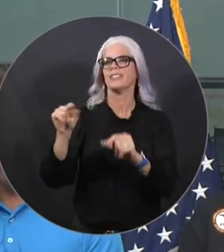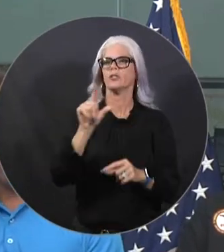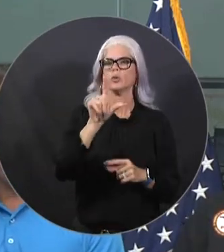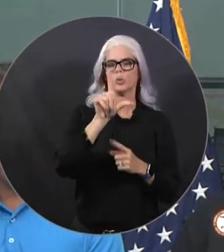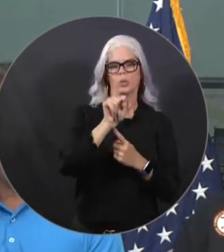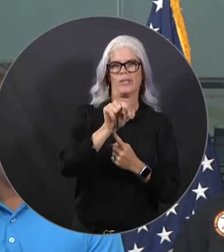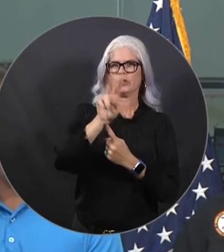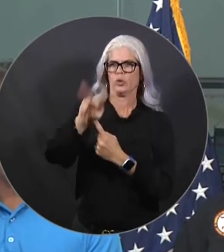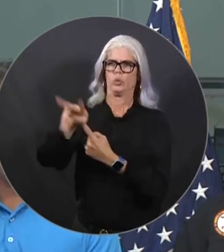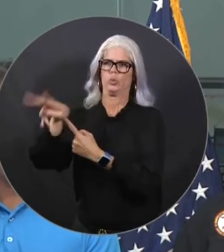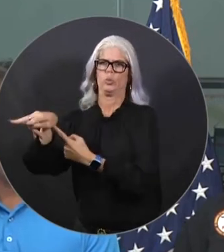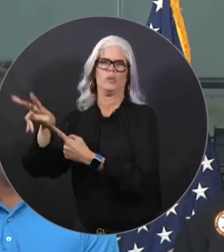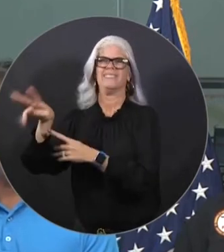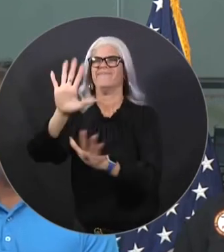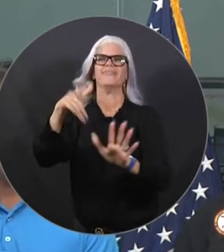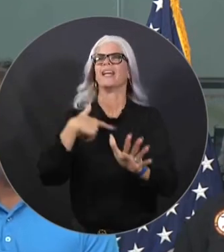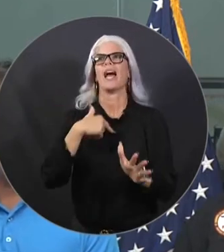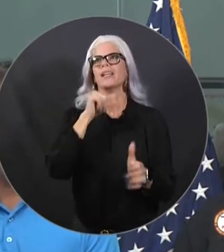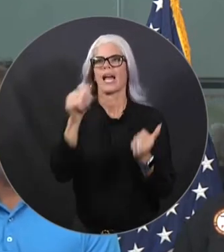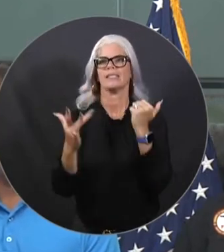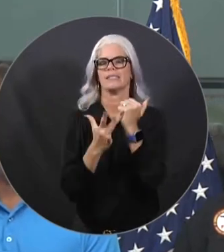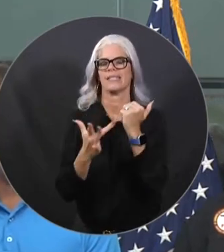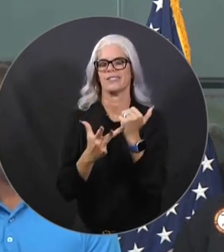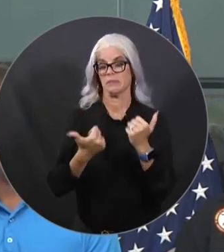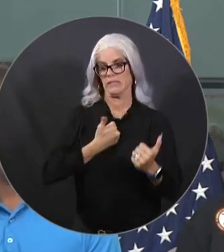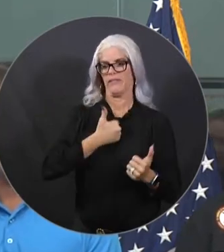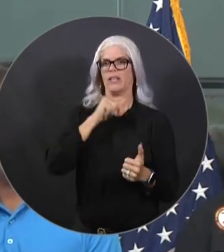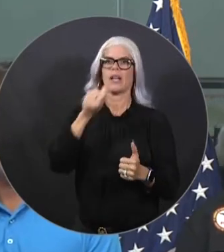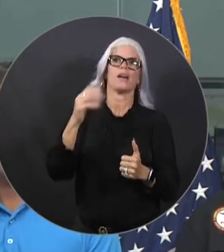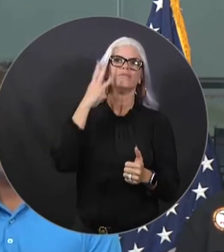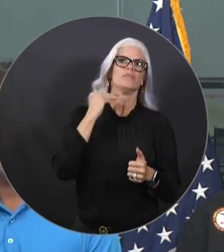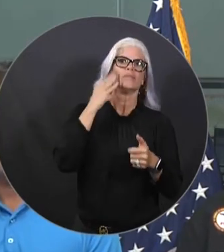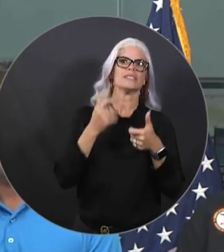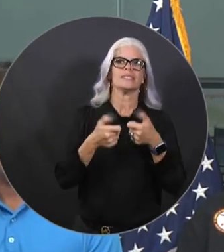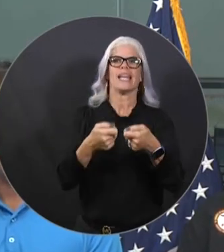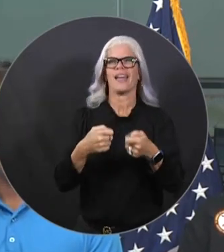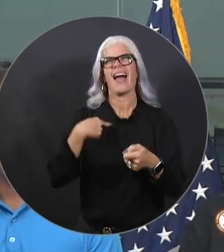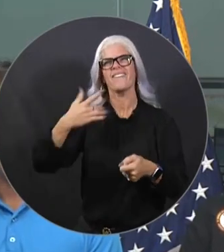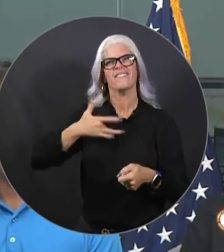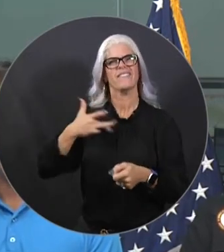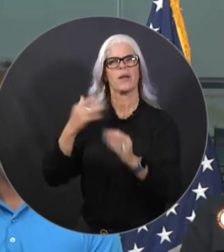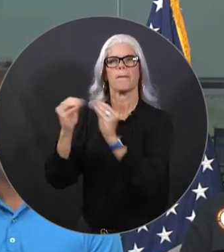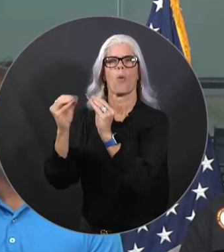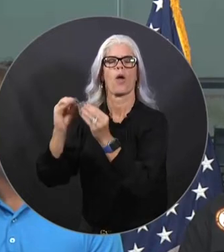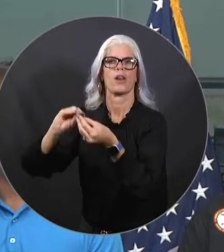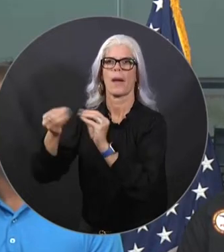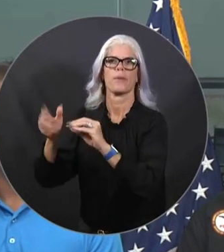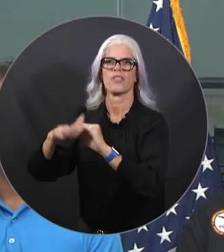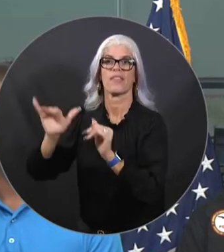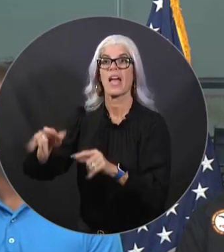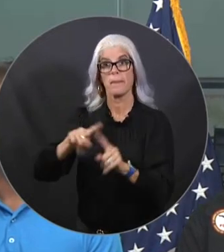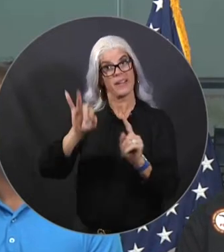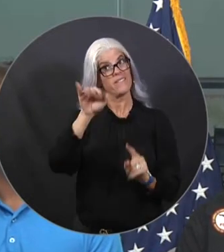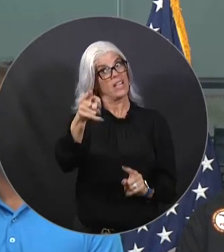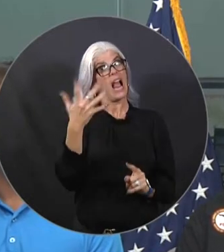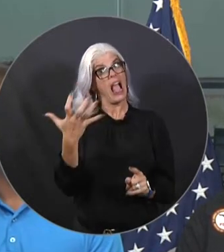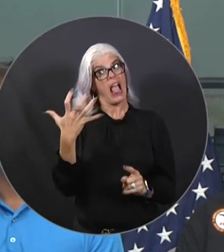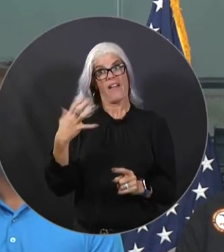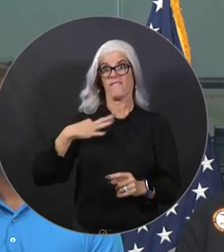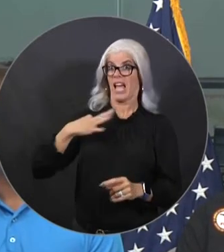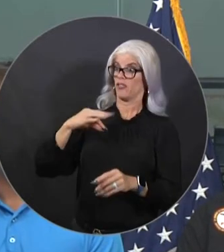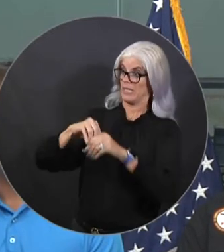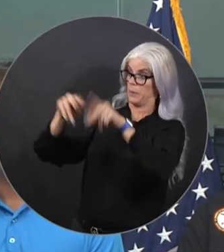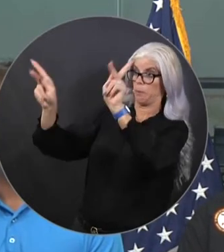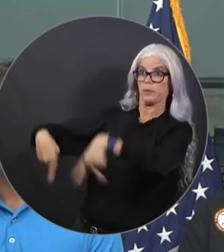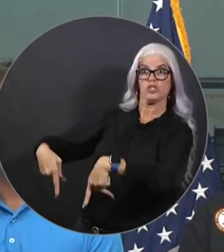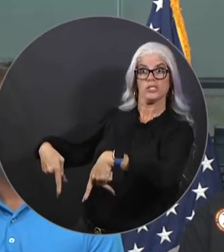a text guy, but I do know you need more numbers than that. All right. For those who want to come volunteer in person, that's another way where you can really be